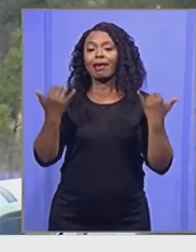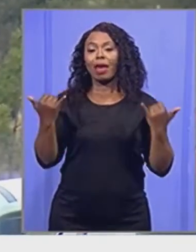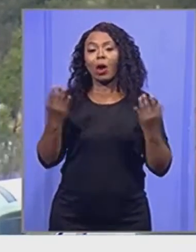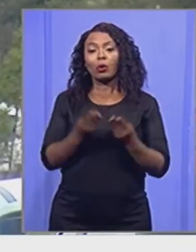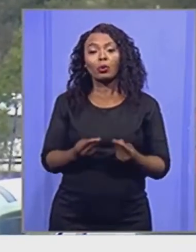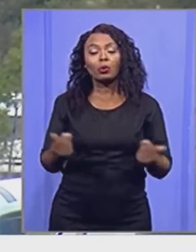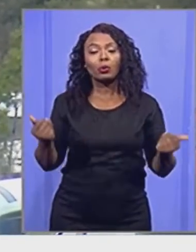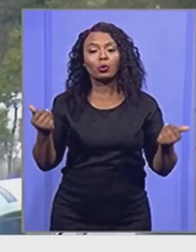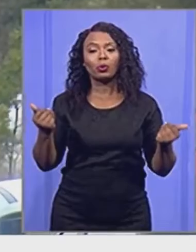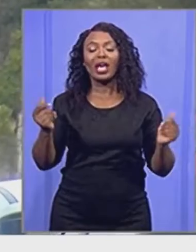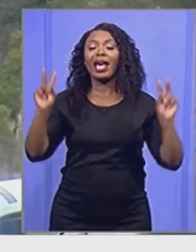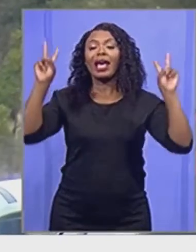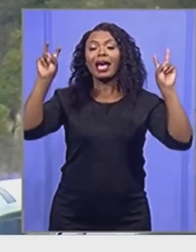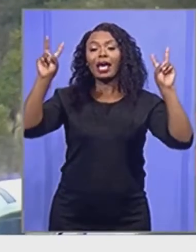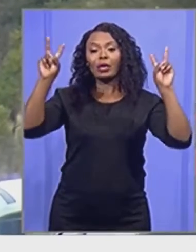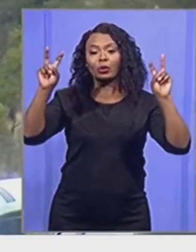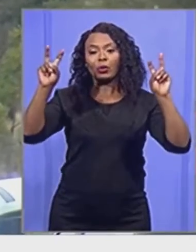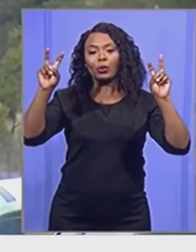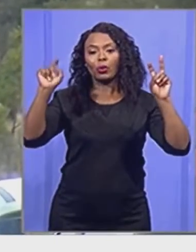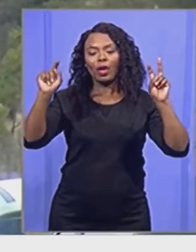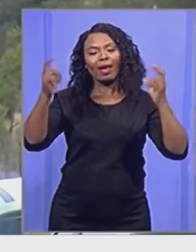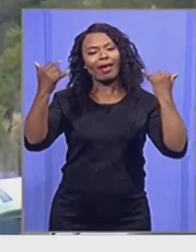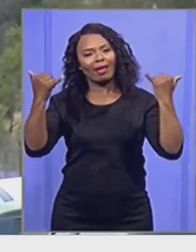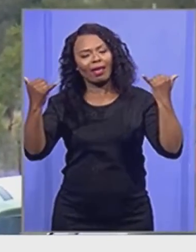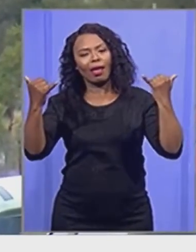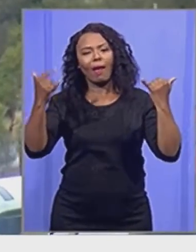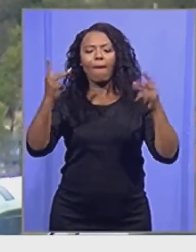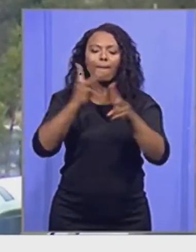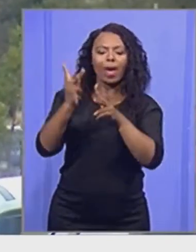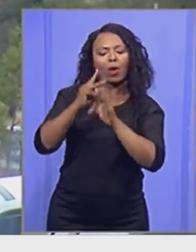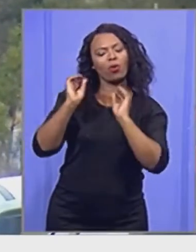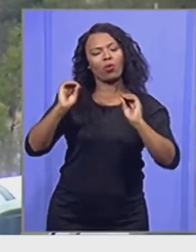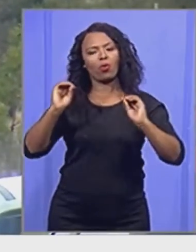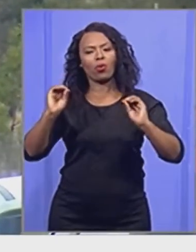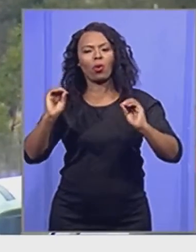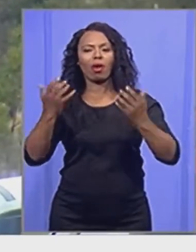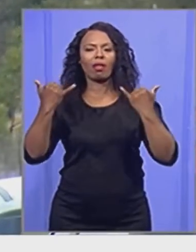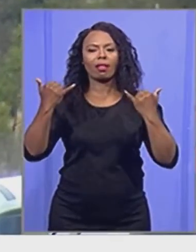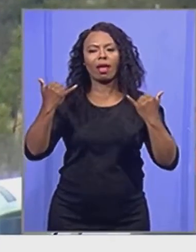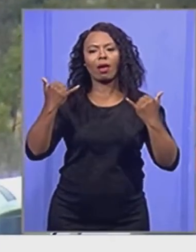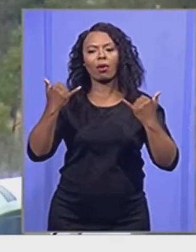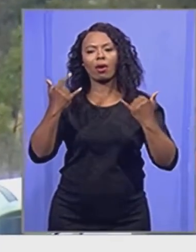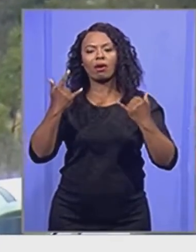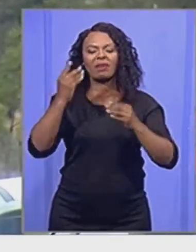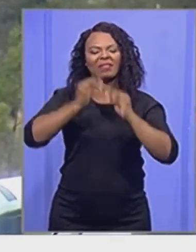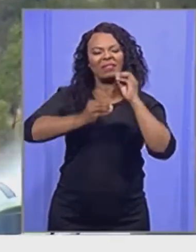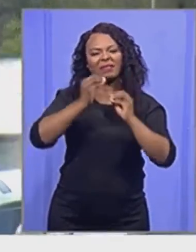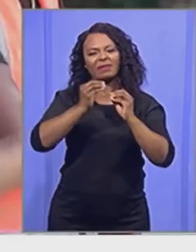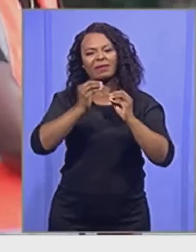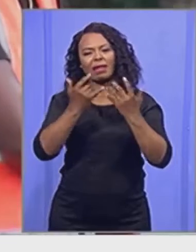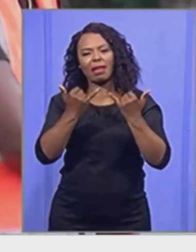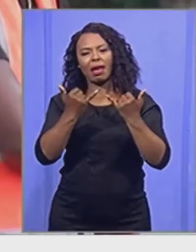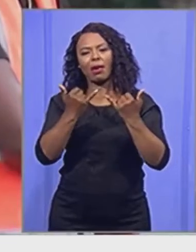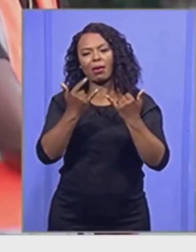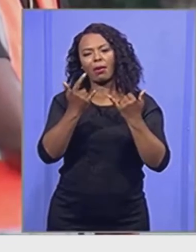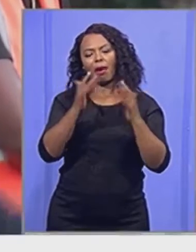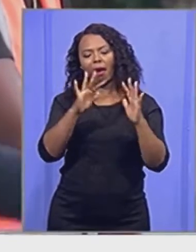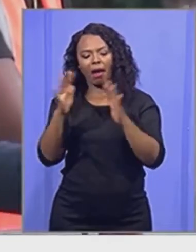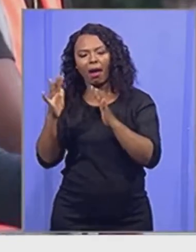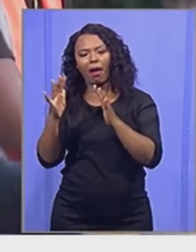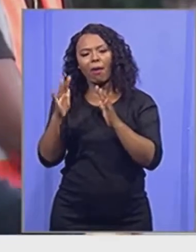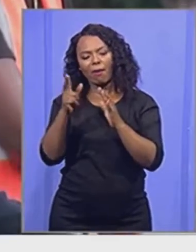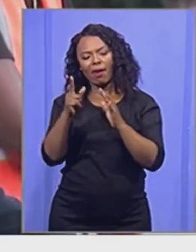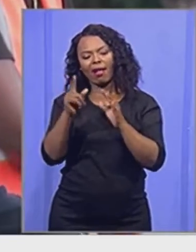these issues. And then among plans that we have put in place is the installation of fault path indicator,